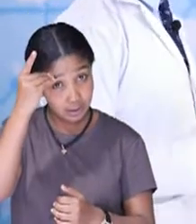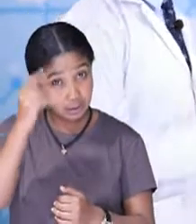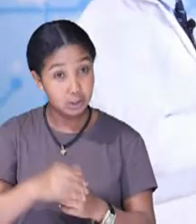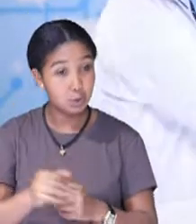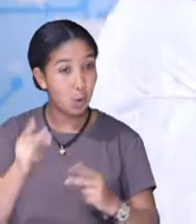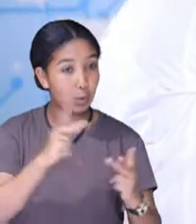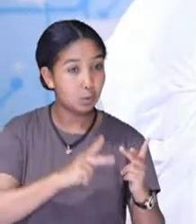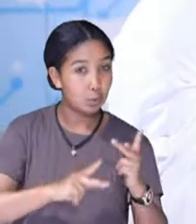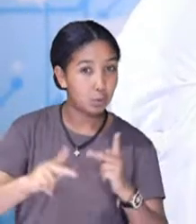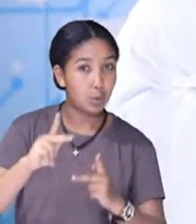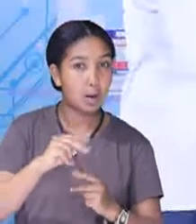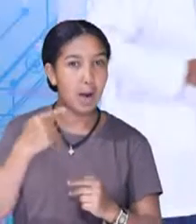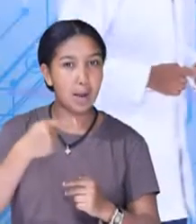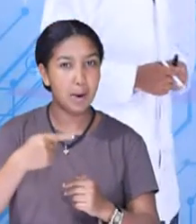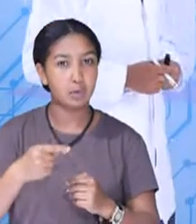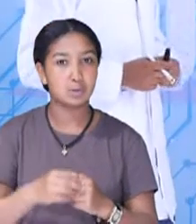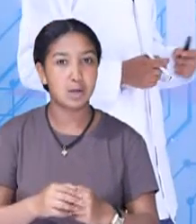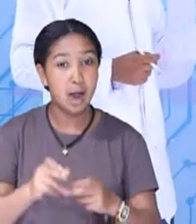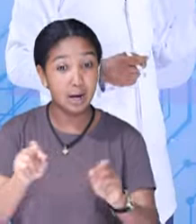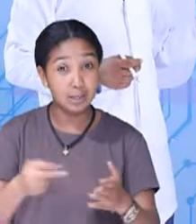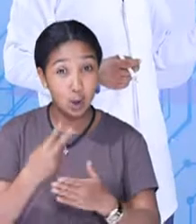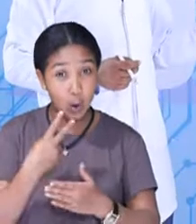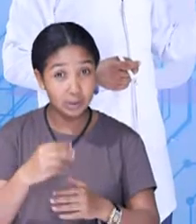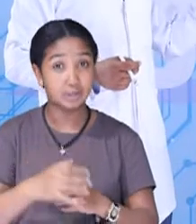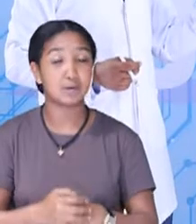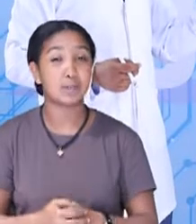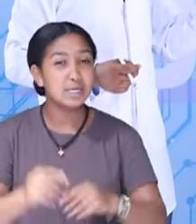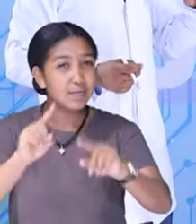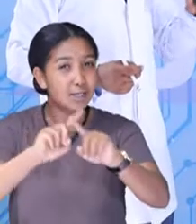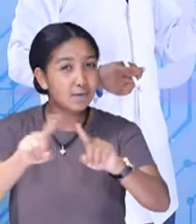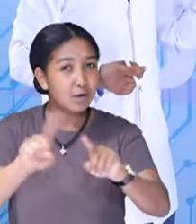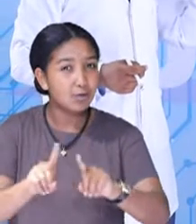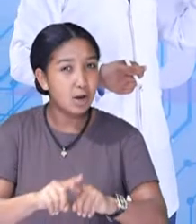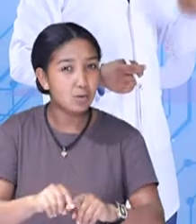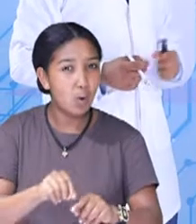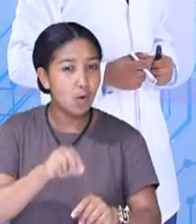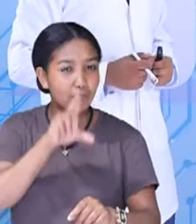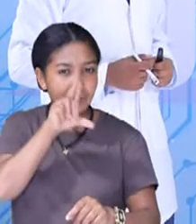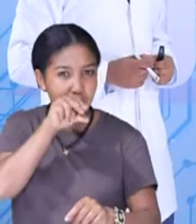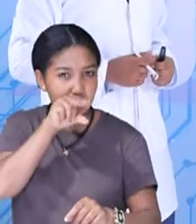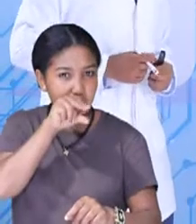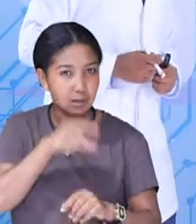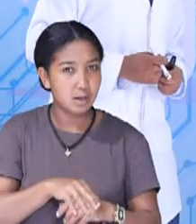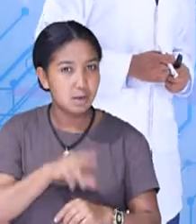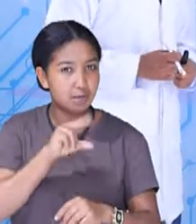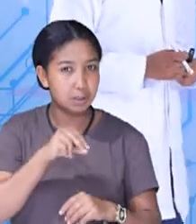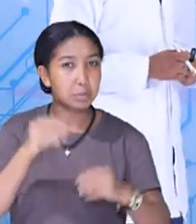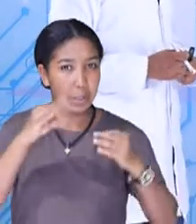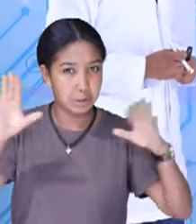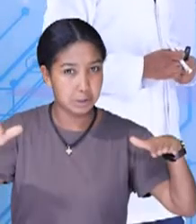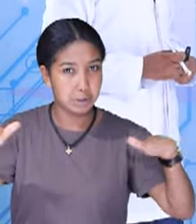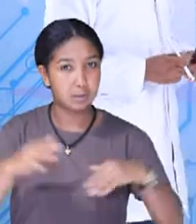journey to Galapagos Island, he have observed different varieties of finches. Finches are